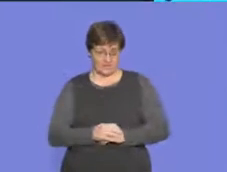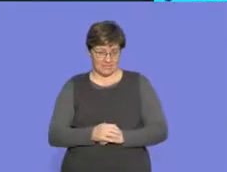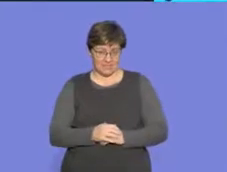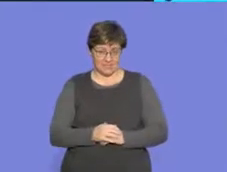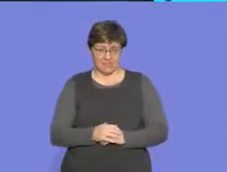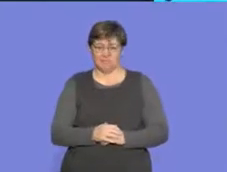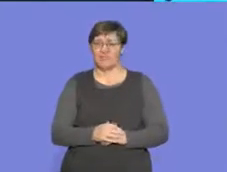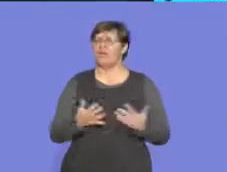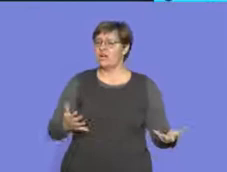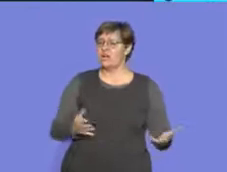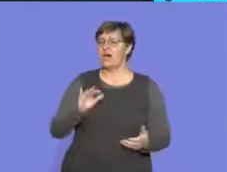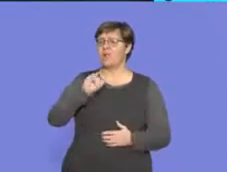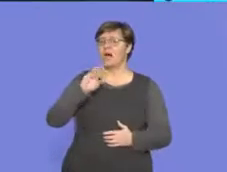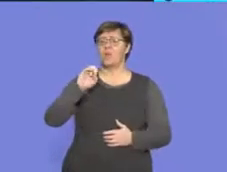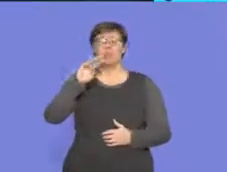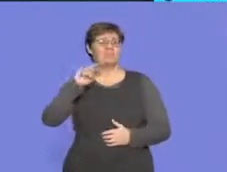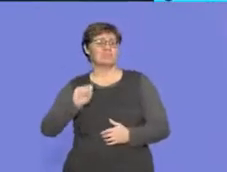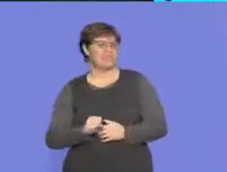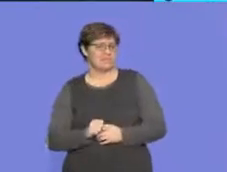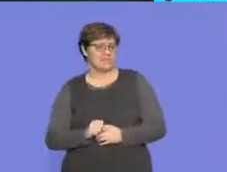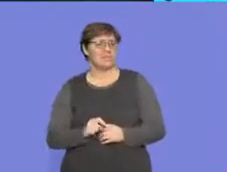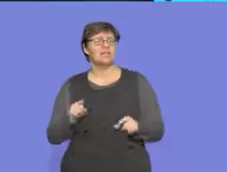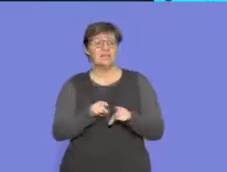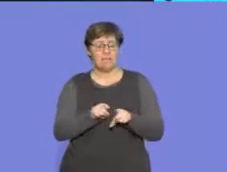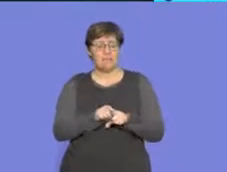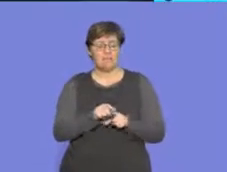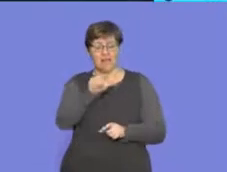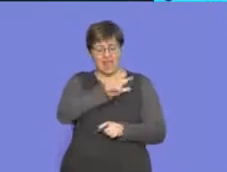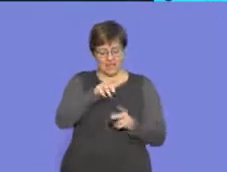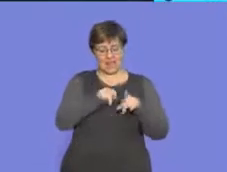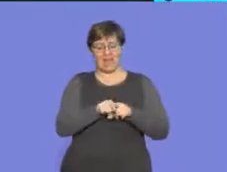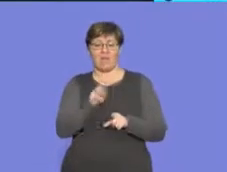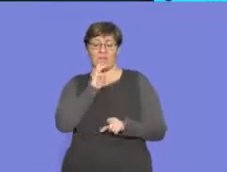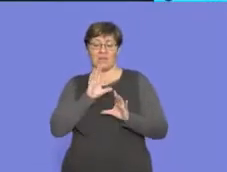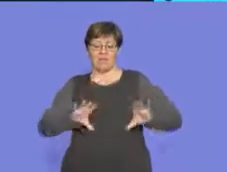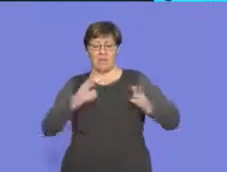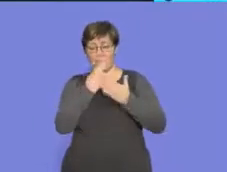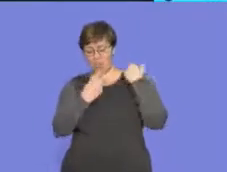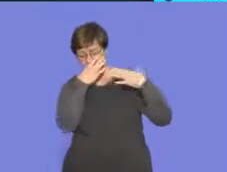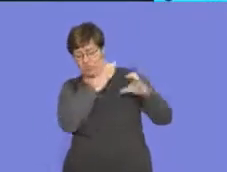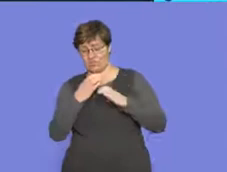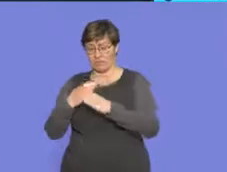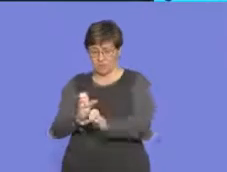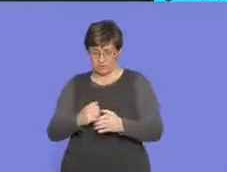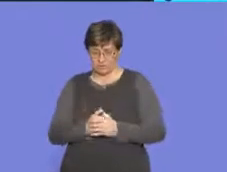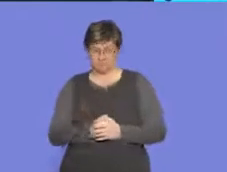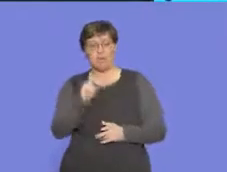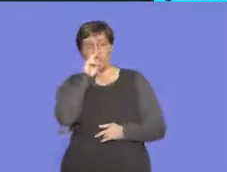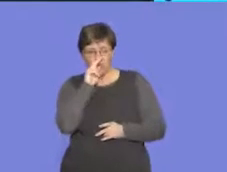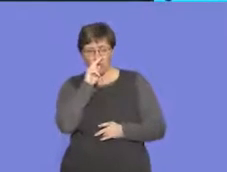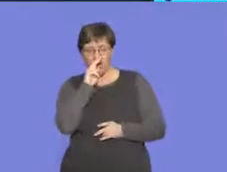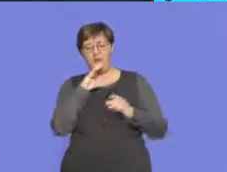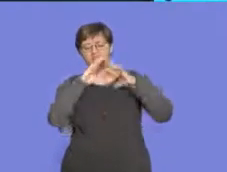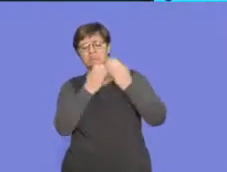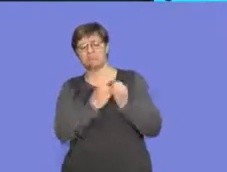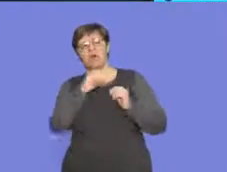both what biomes are, our terrestrial biomes, as well as the aquatic biomes. So let's get straight into having an overview of the